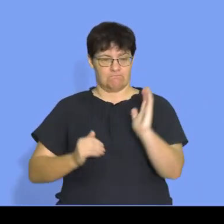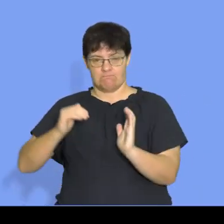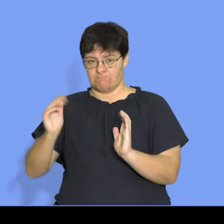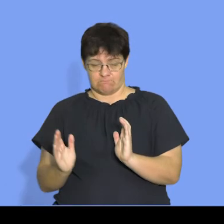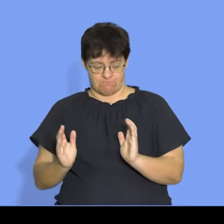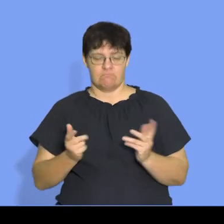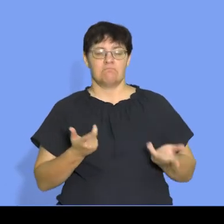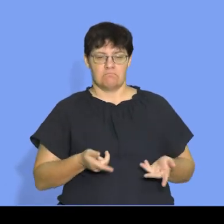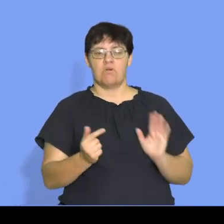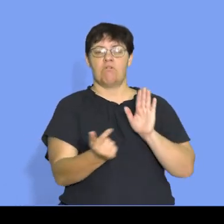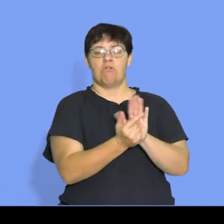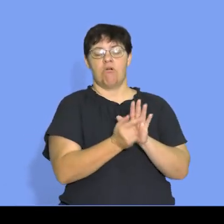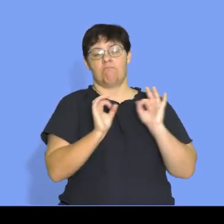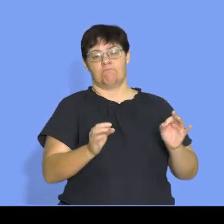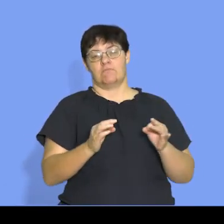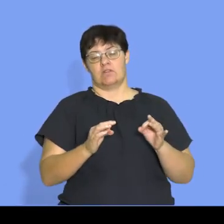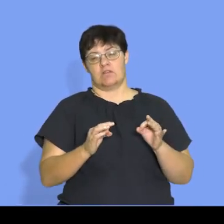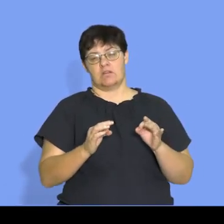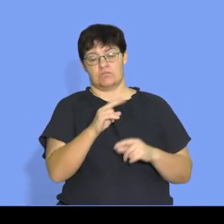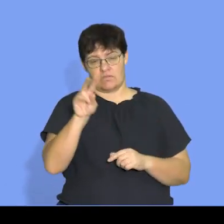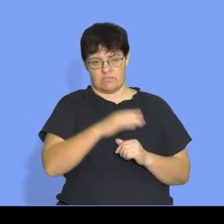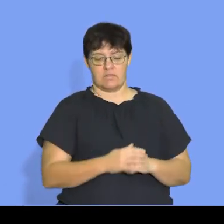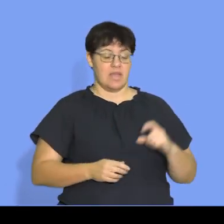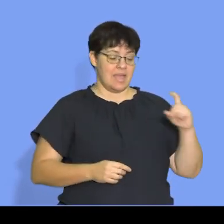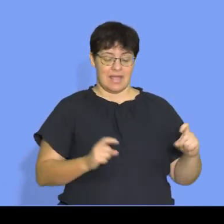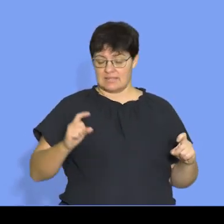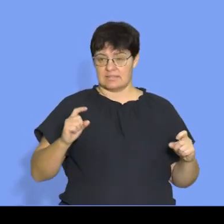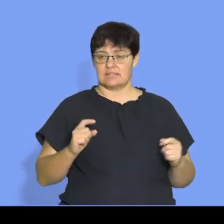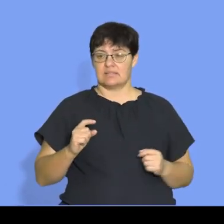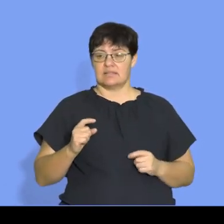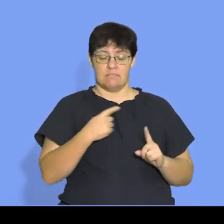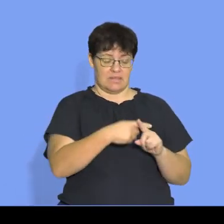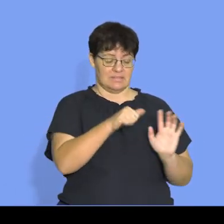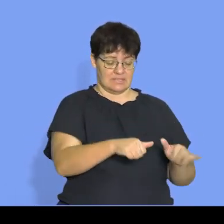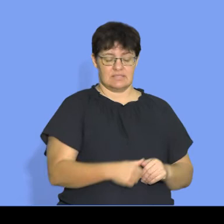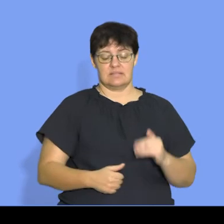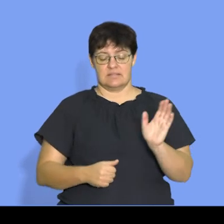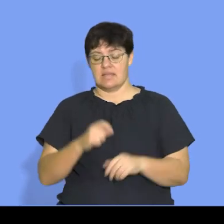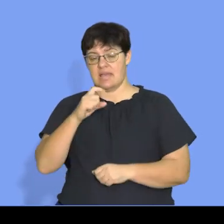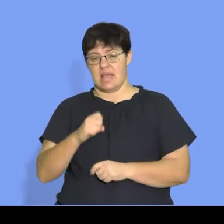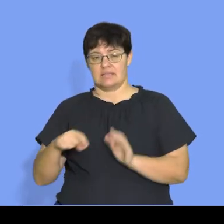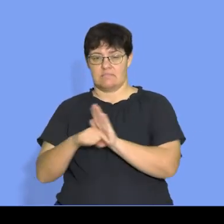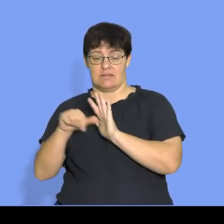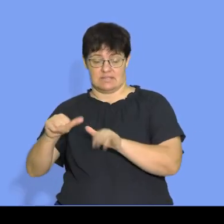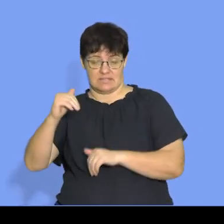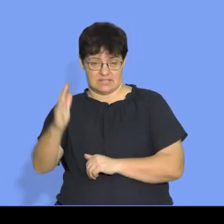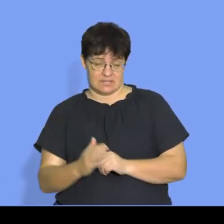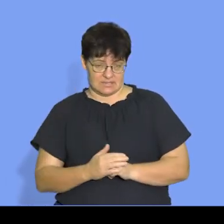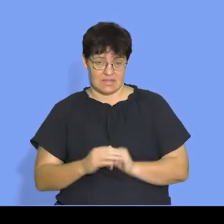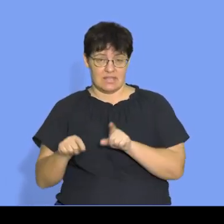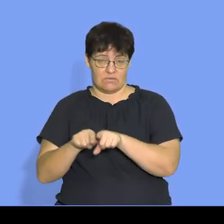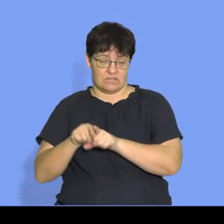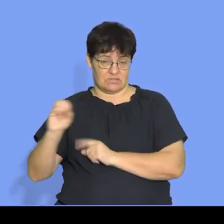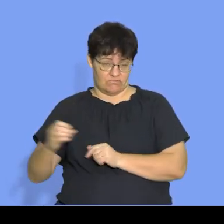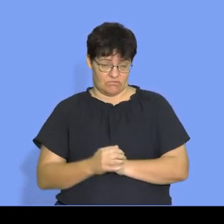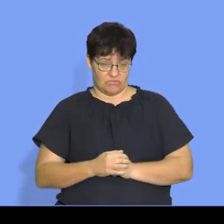the laws of a perfect square. It becomes x plus 6, x minus 6, and then it's x is